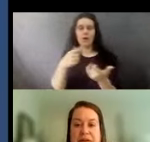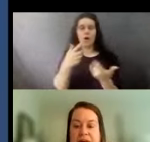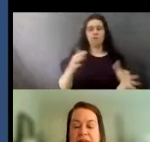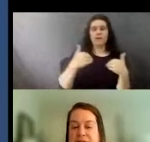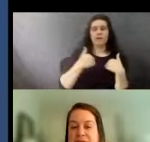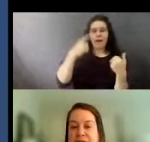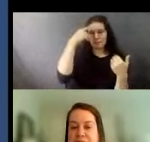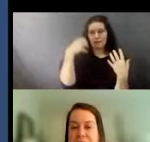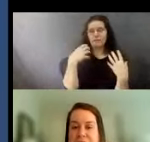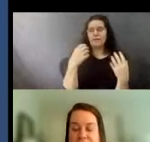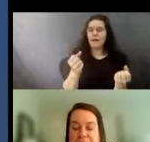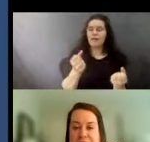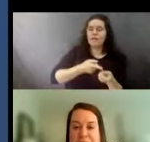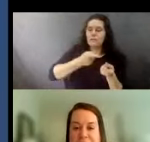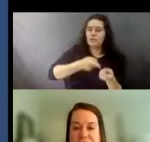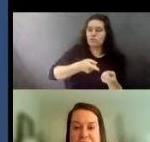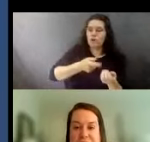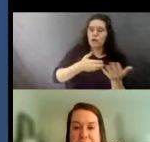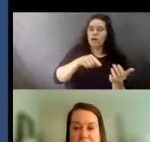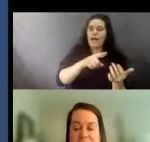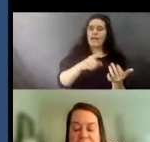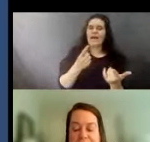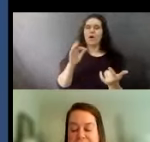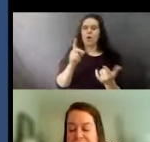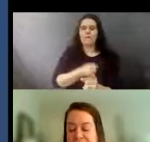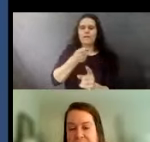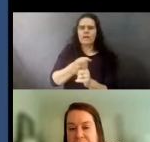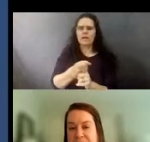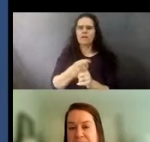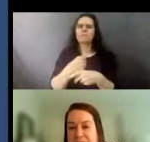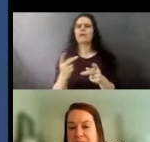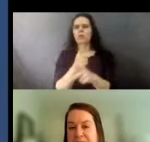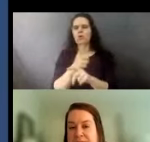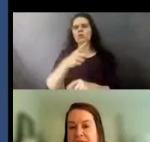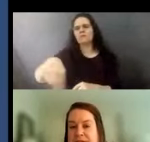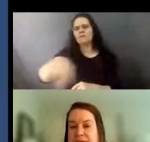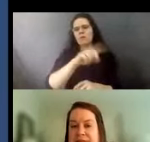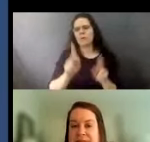one that is exacerbated, really important point.